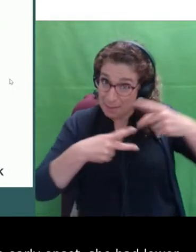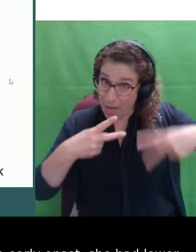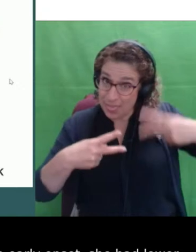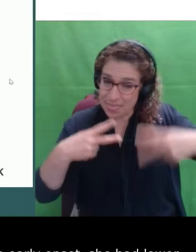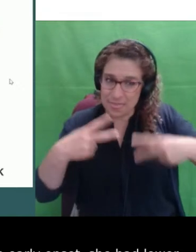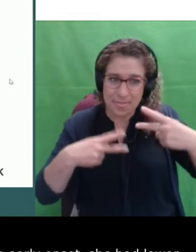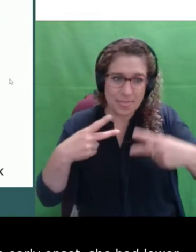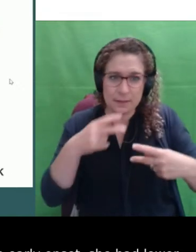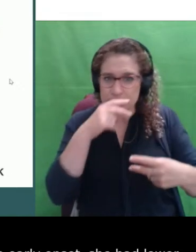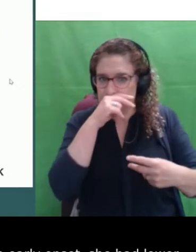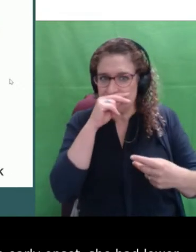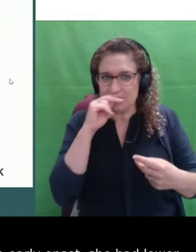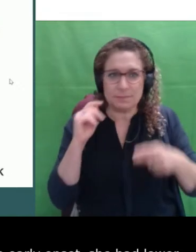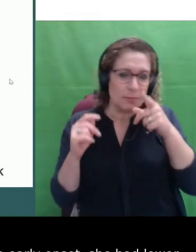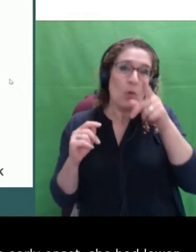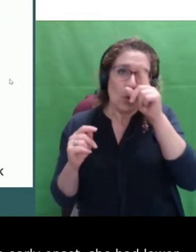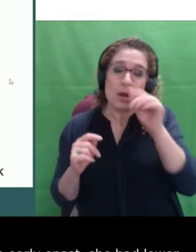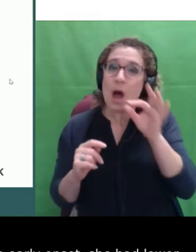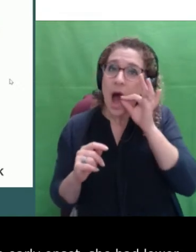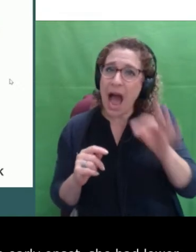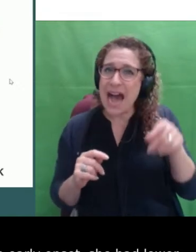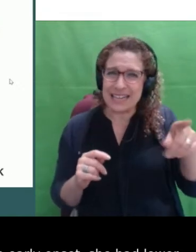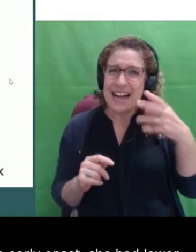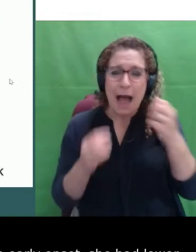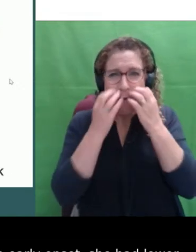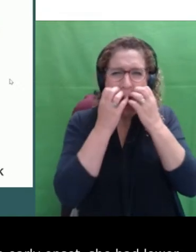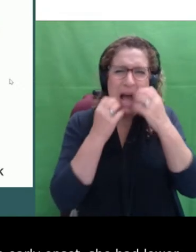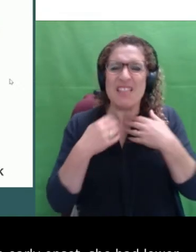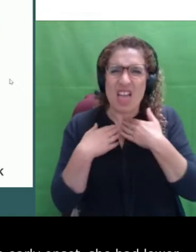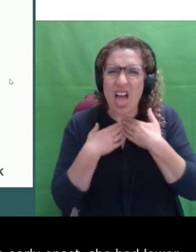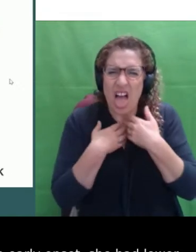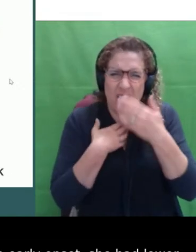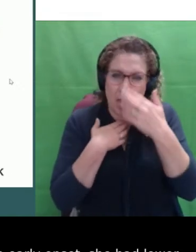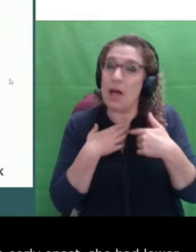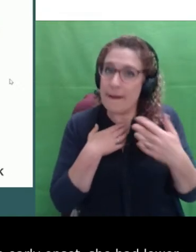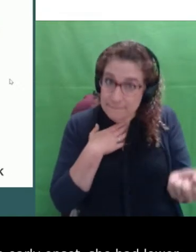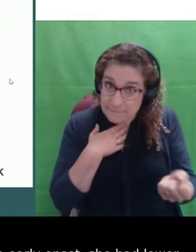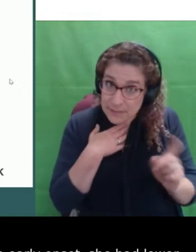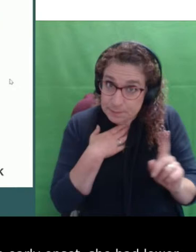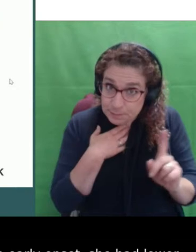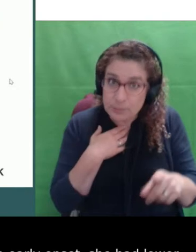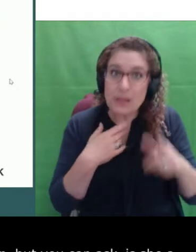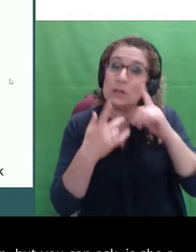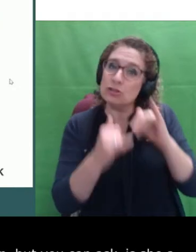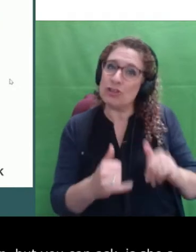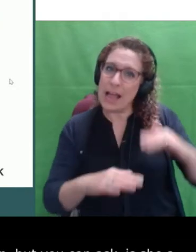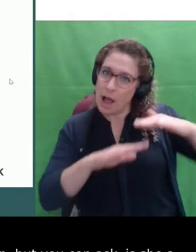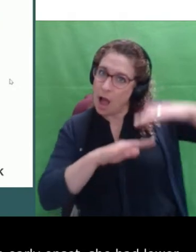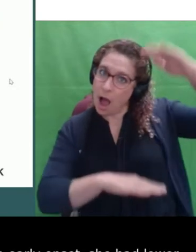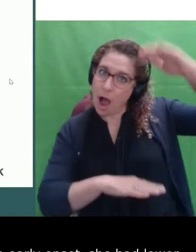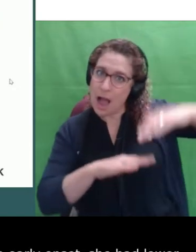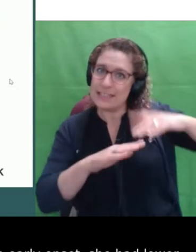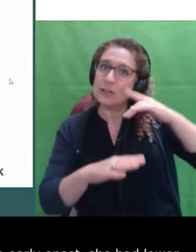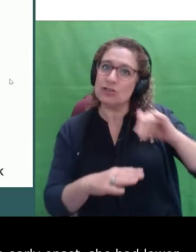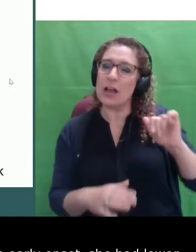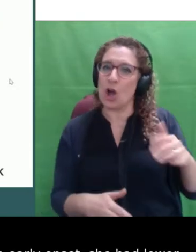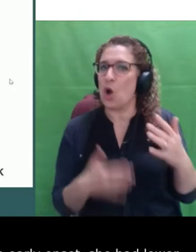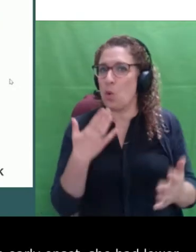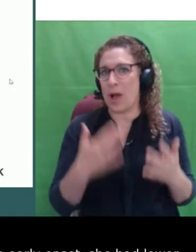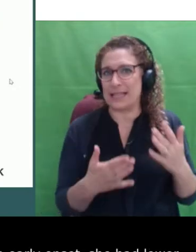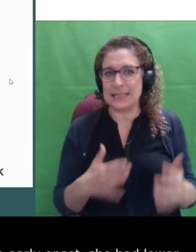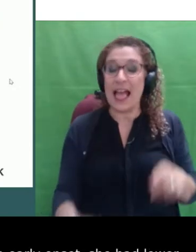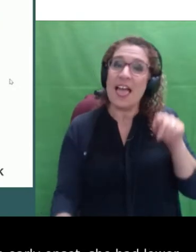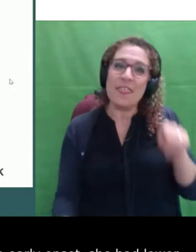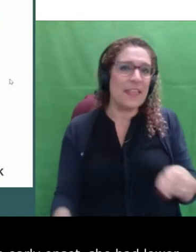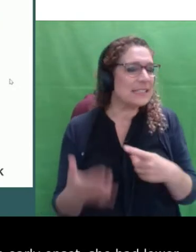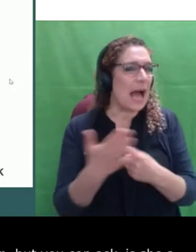congestion but you can ask if she has kind of snotty grunty baby check her height and weight and again these symptoms occur every time they're exposed